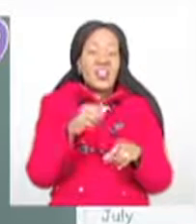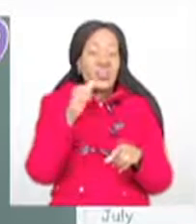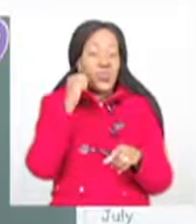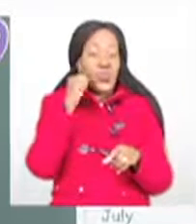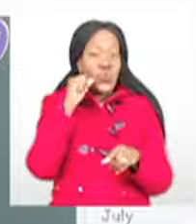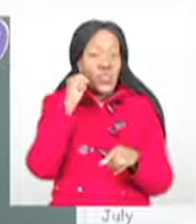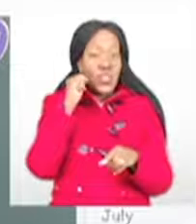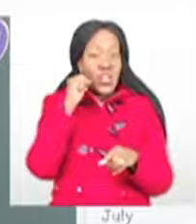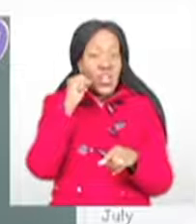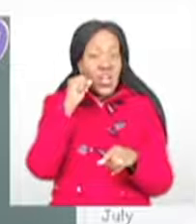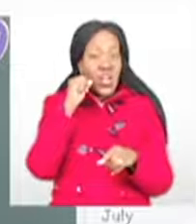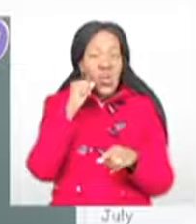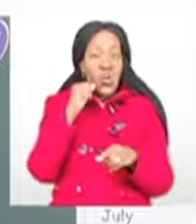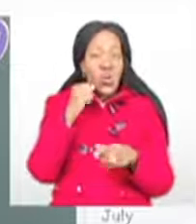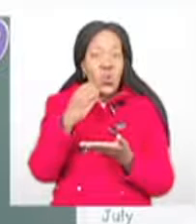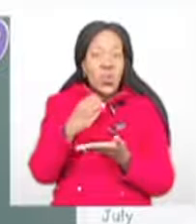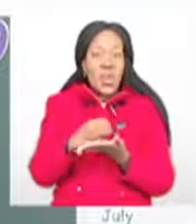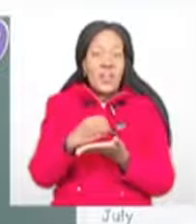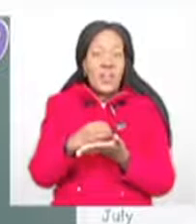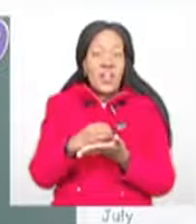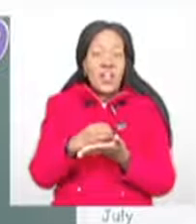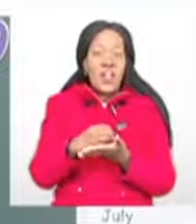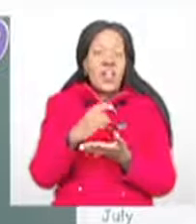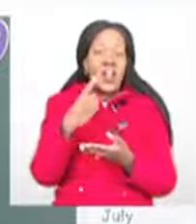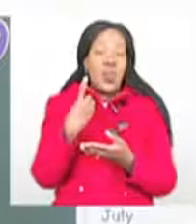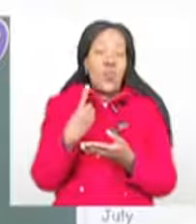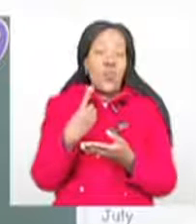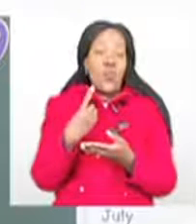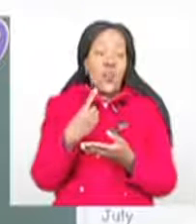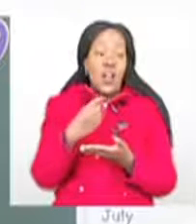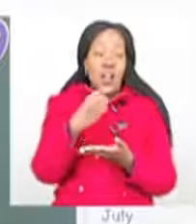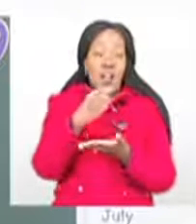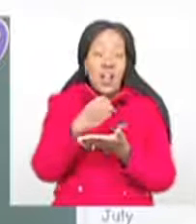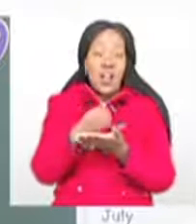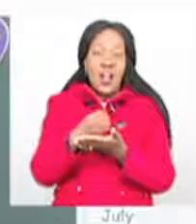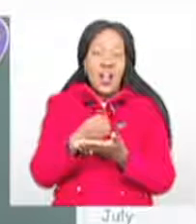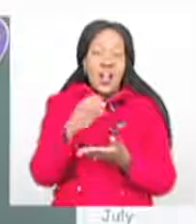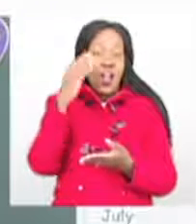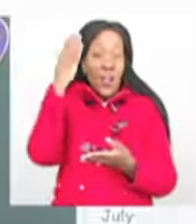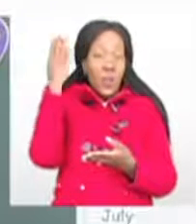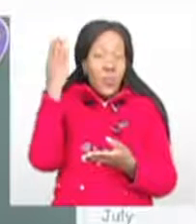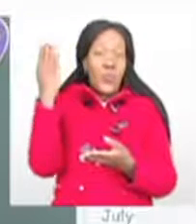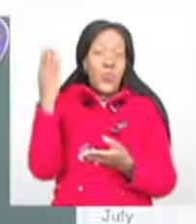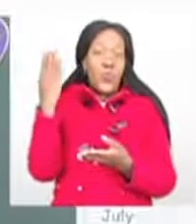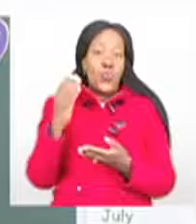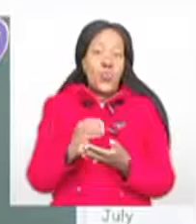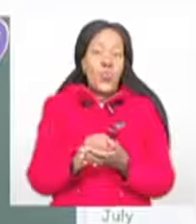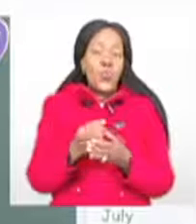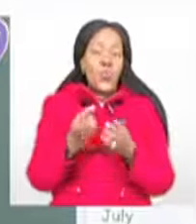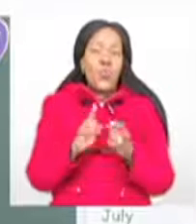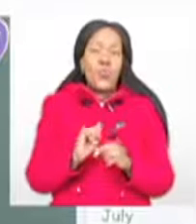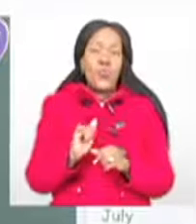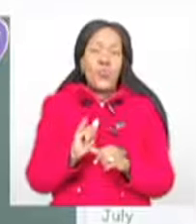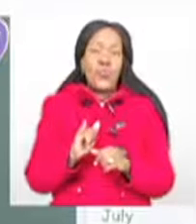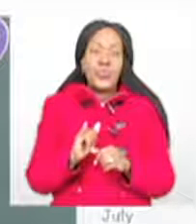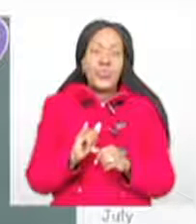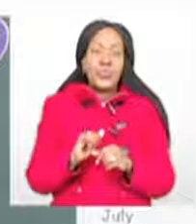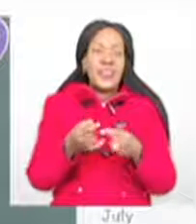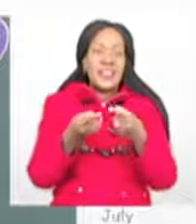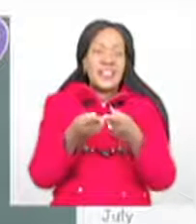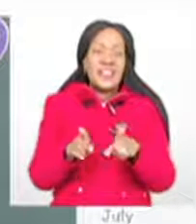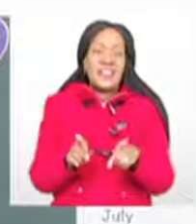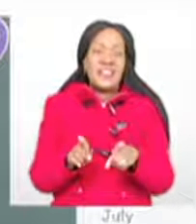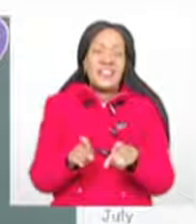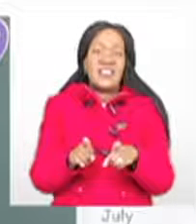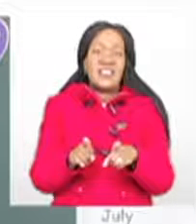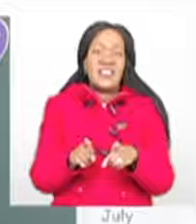cups and 1 blue cup. Which cup is different?